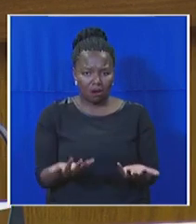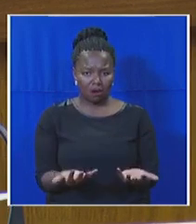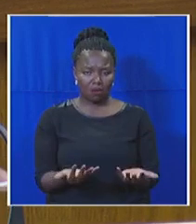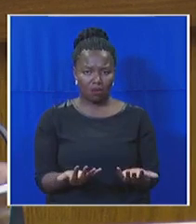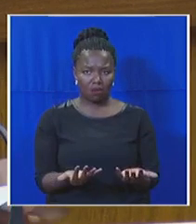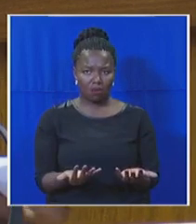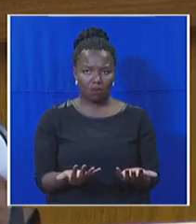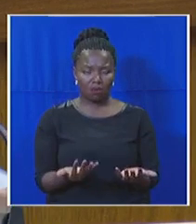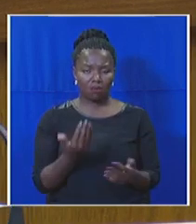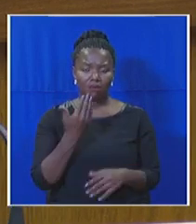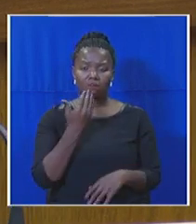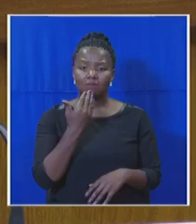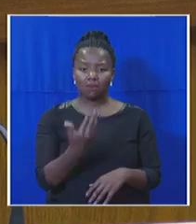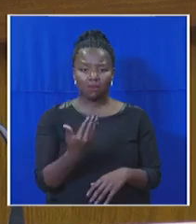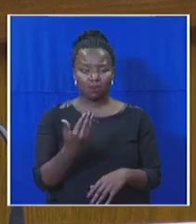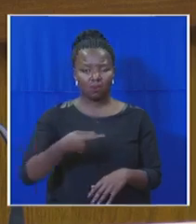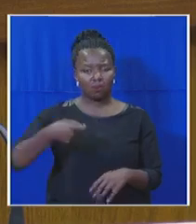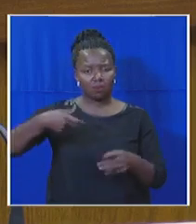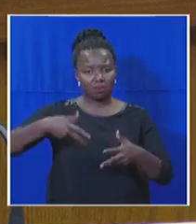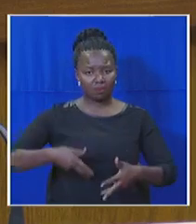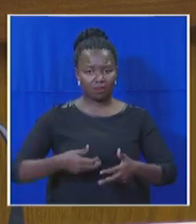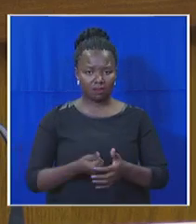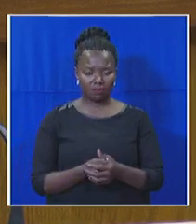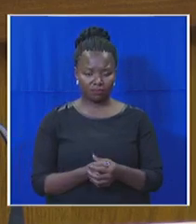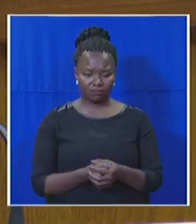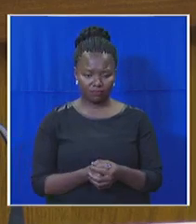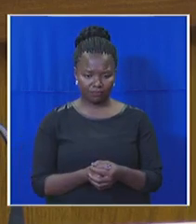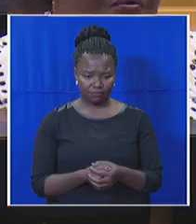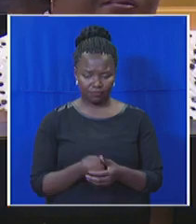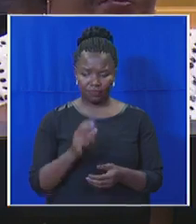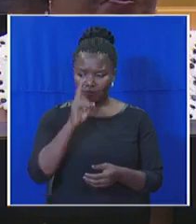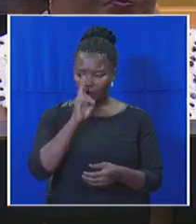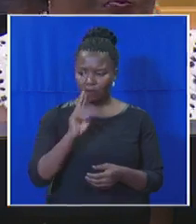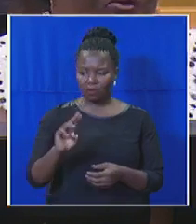institutions. I thank you, Madam Speaker. The Honorable Majola.